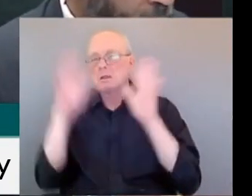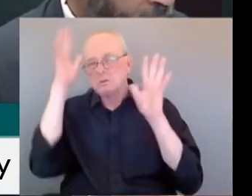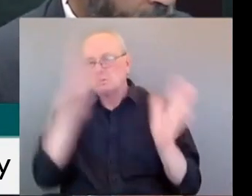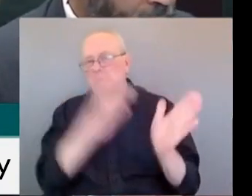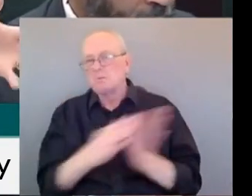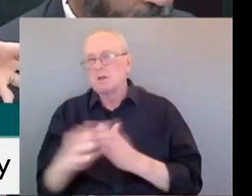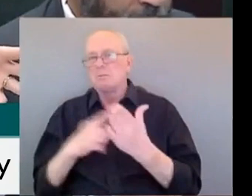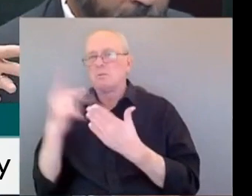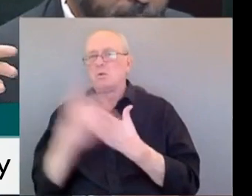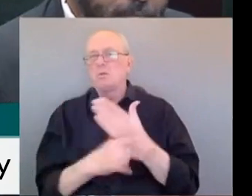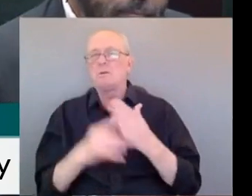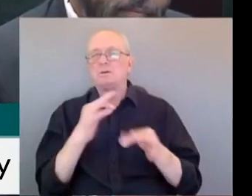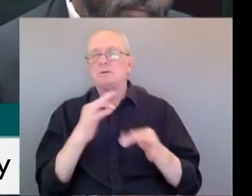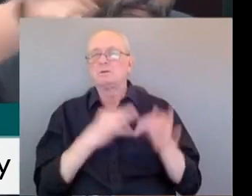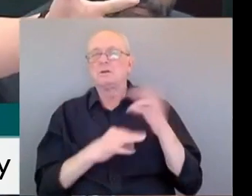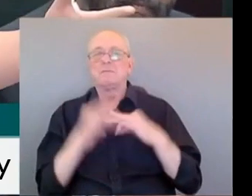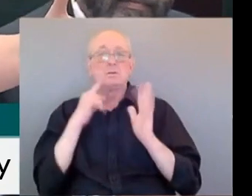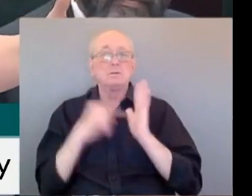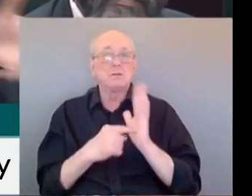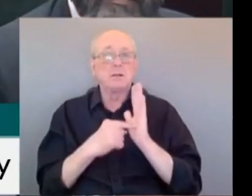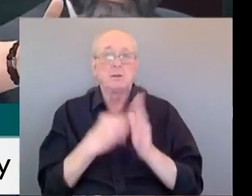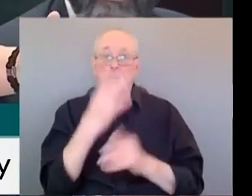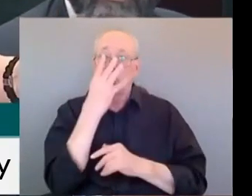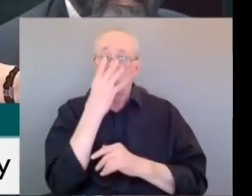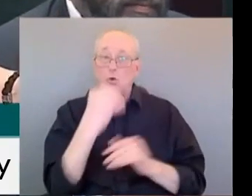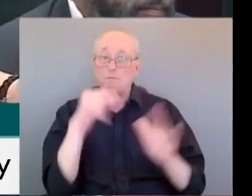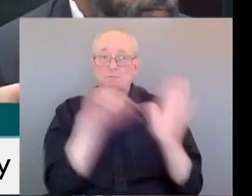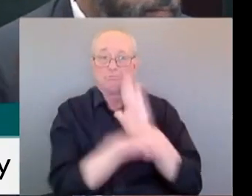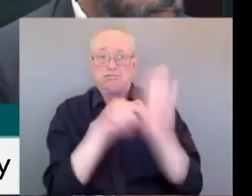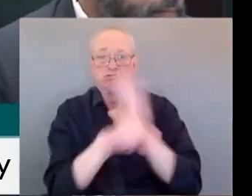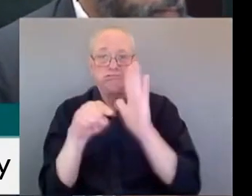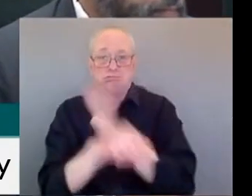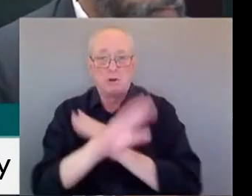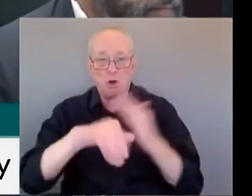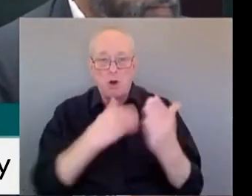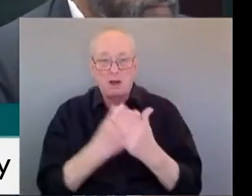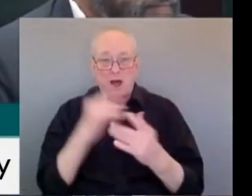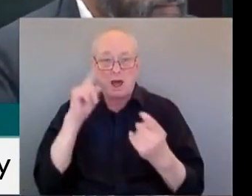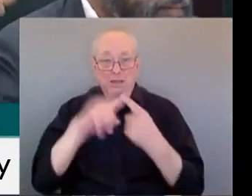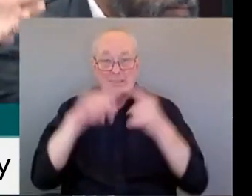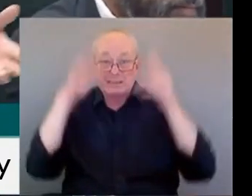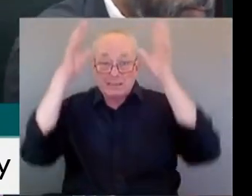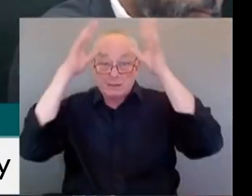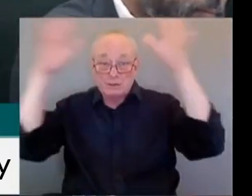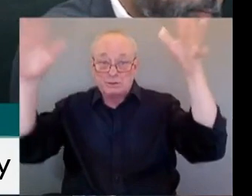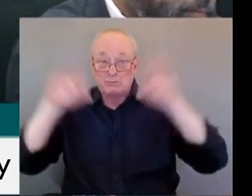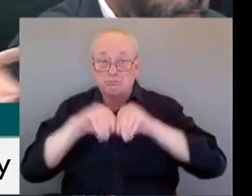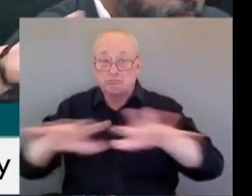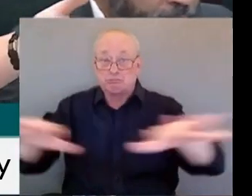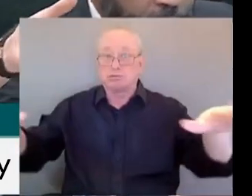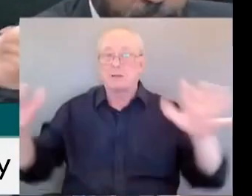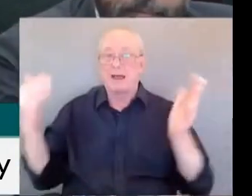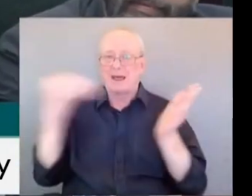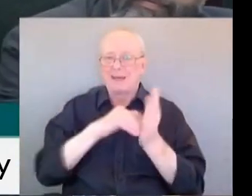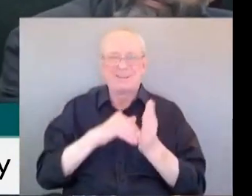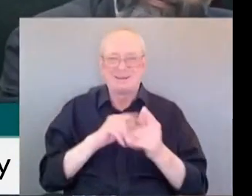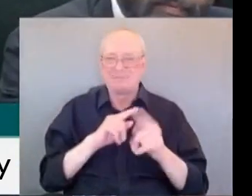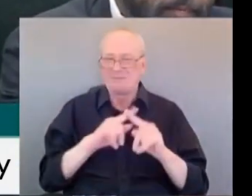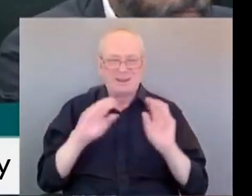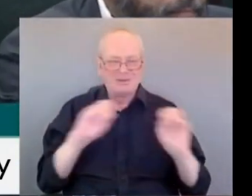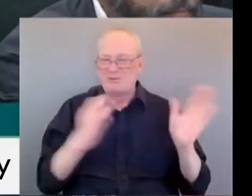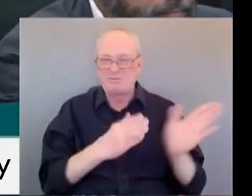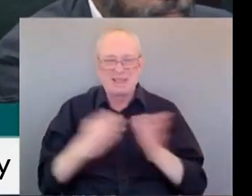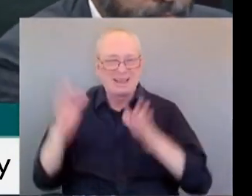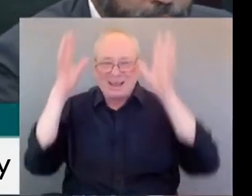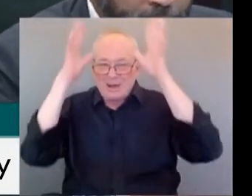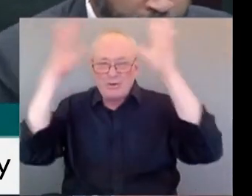caribou habitat could be restored, but there's no plan to restore caribou habitat, Mr. Speaker. Given this plan is just another justification to